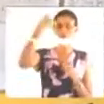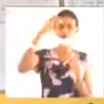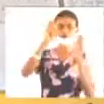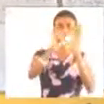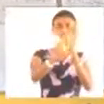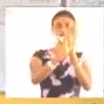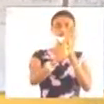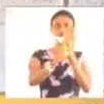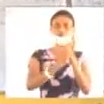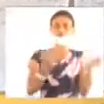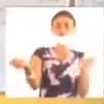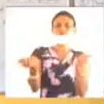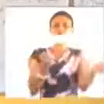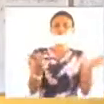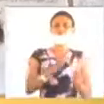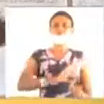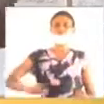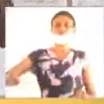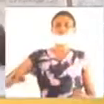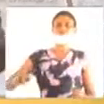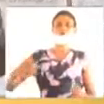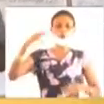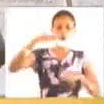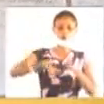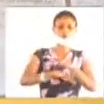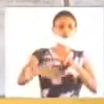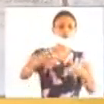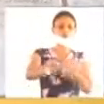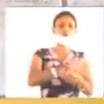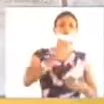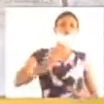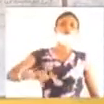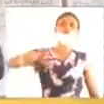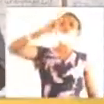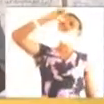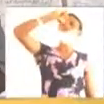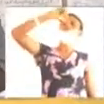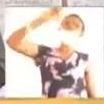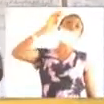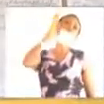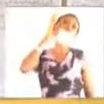Another attitude is that they put the lives of others at risk